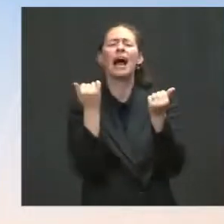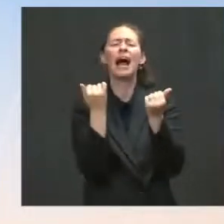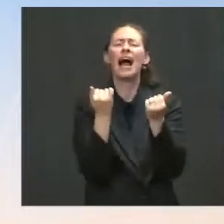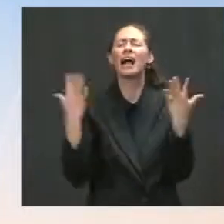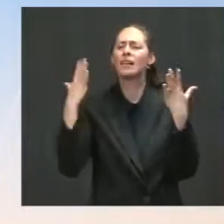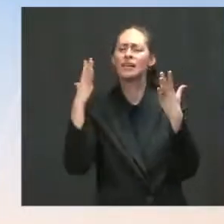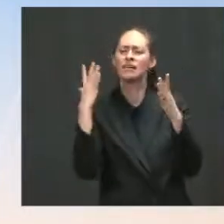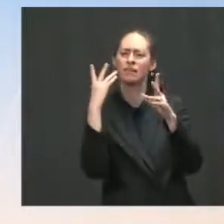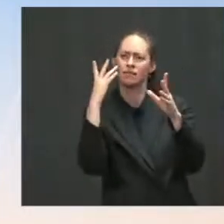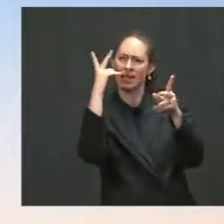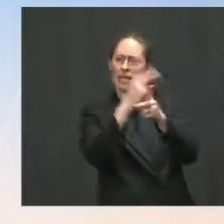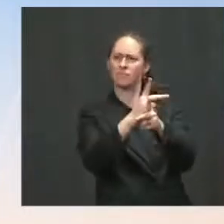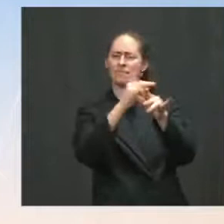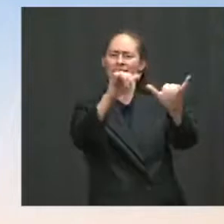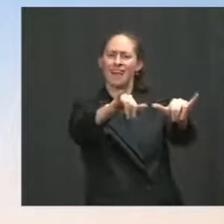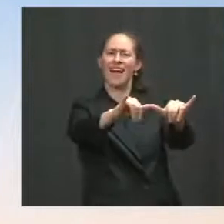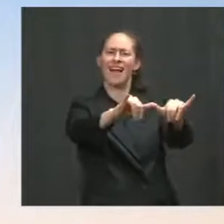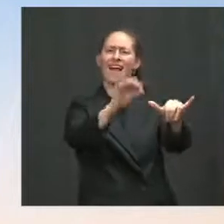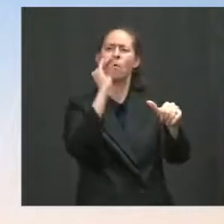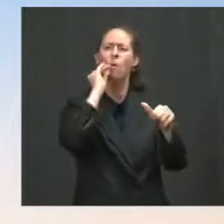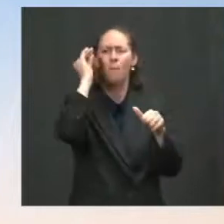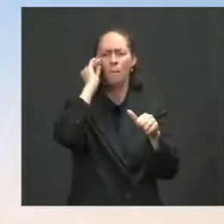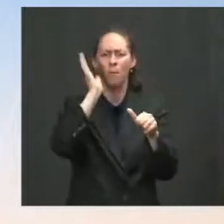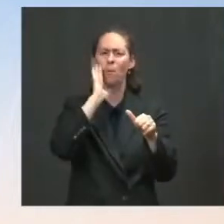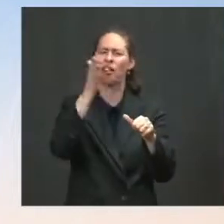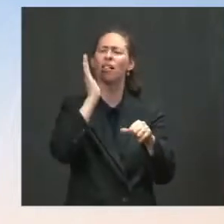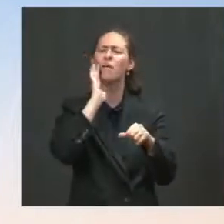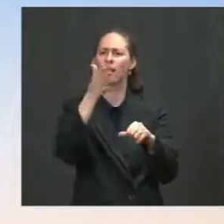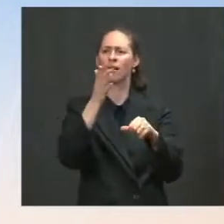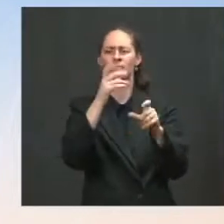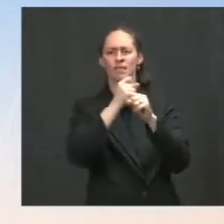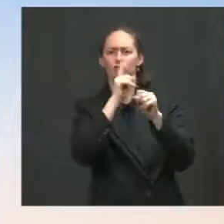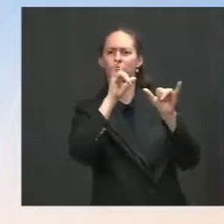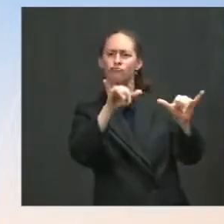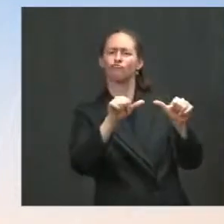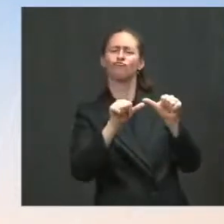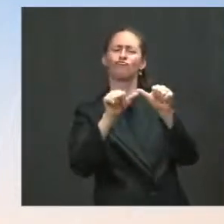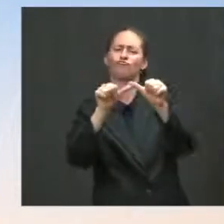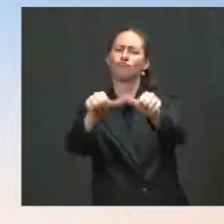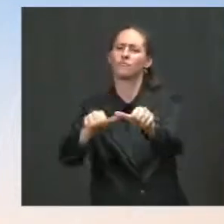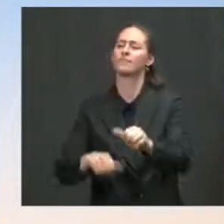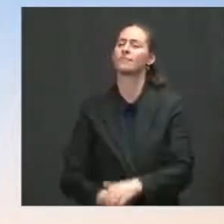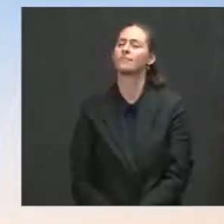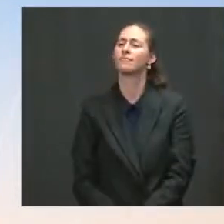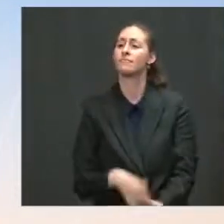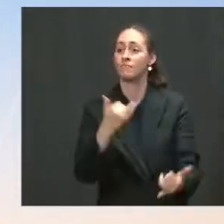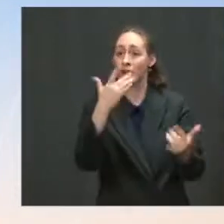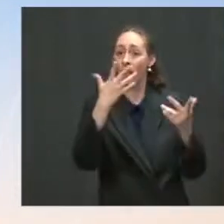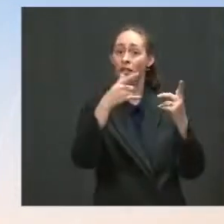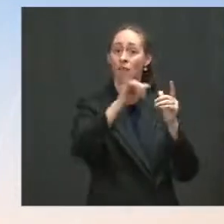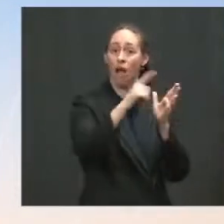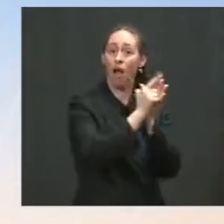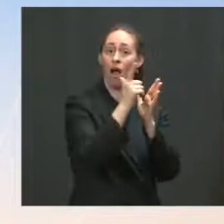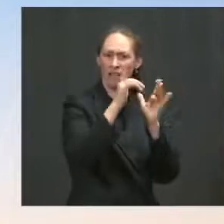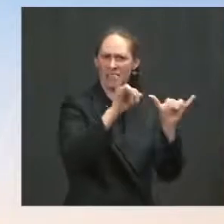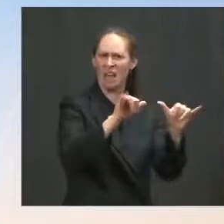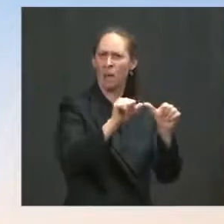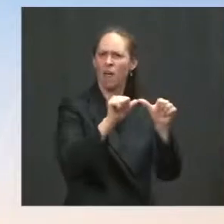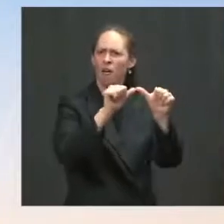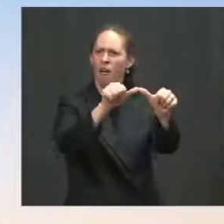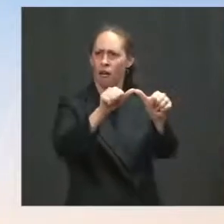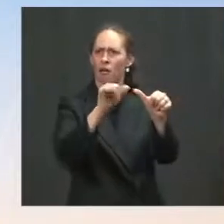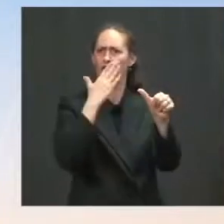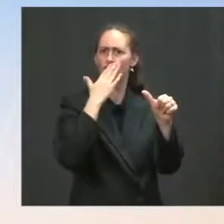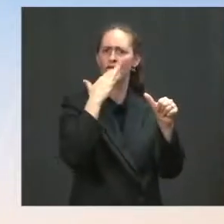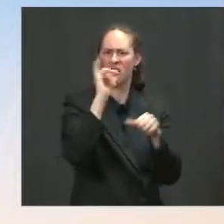stay in their homes as long as possible. That is not just an extension of the eviction moratorium, which obviously a step was taken yesterday. It